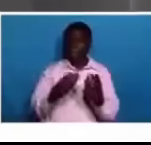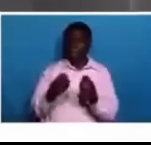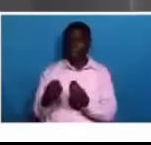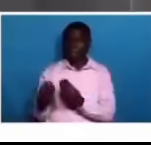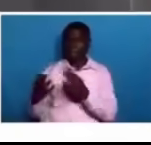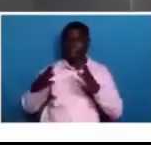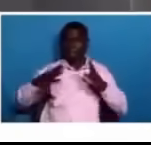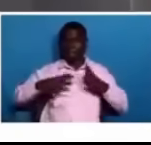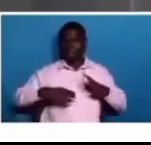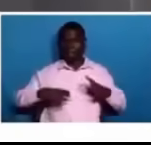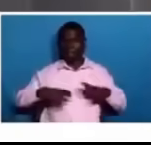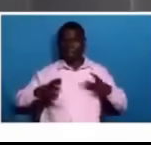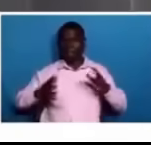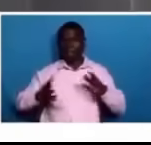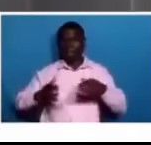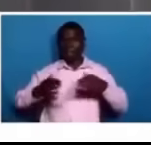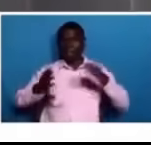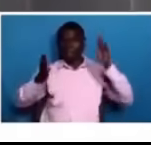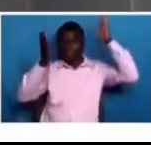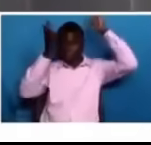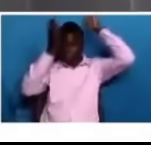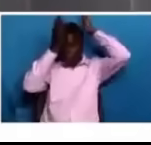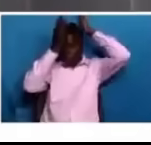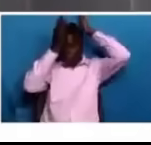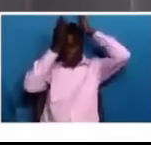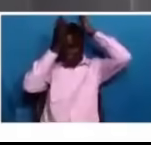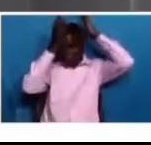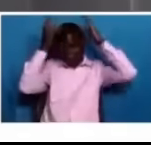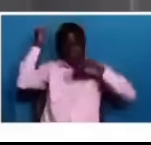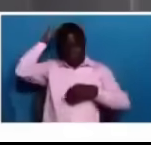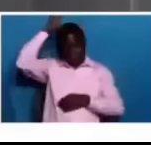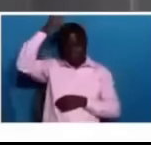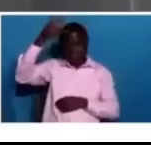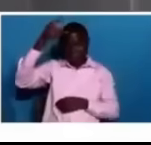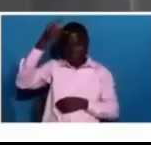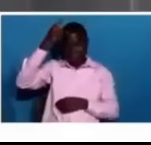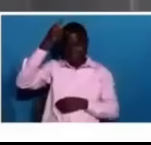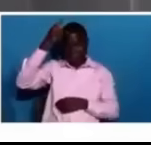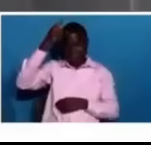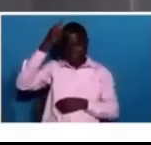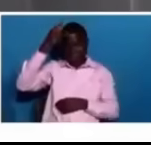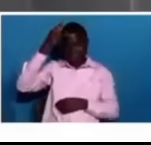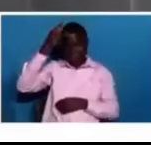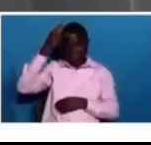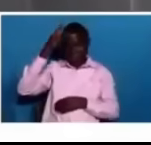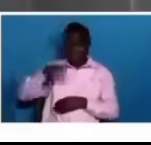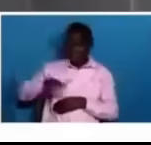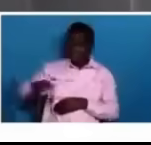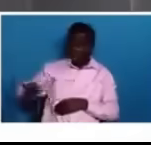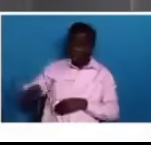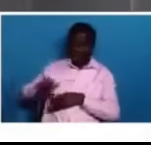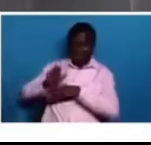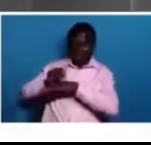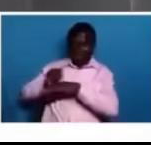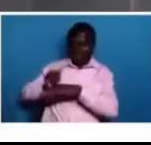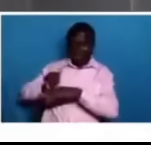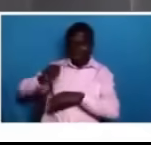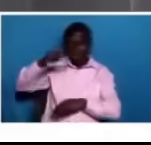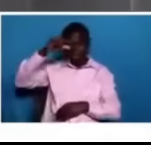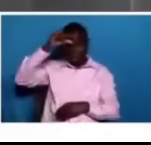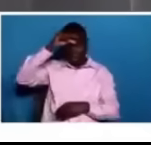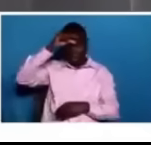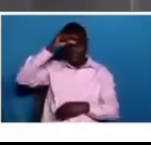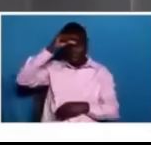past, archbishops and provosts, as a place of calling on the government. And that is the role that the church